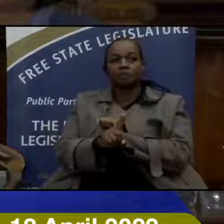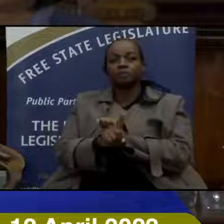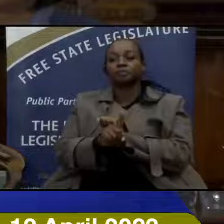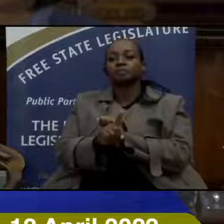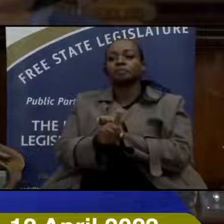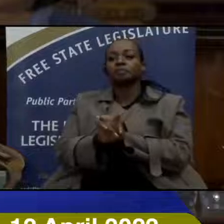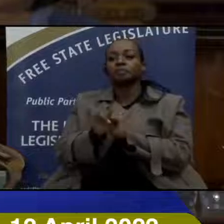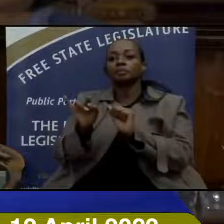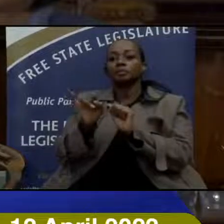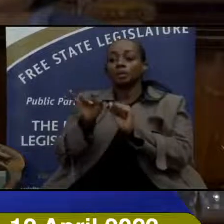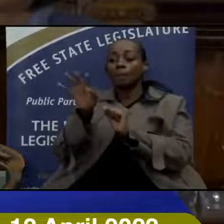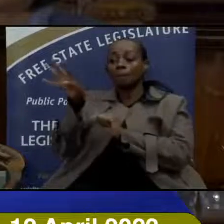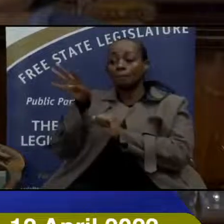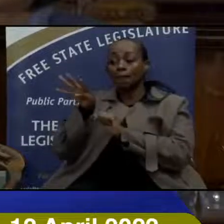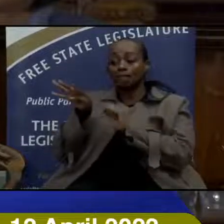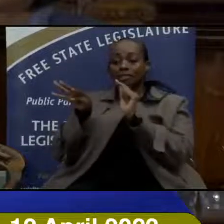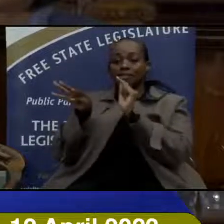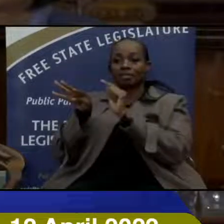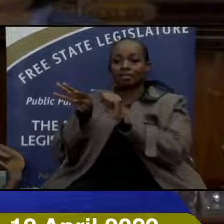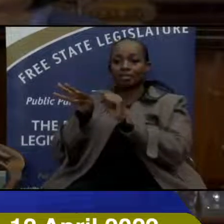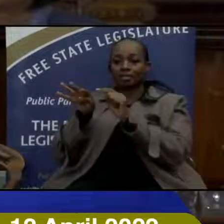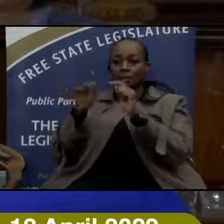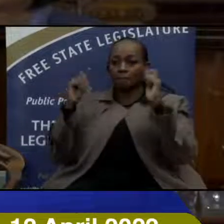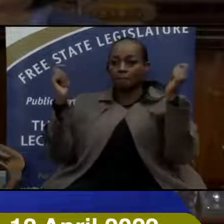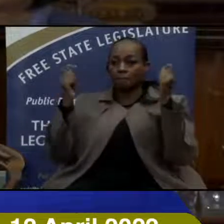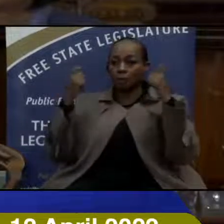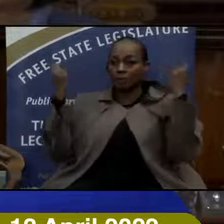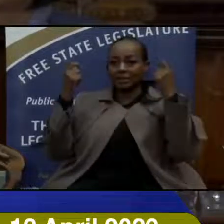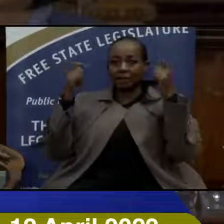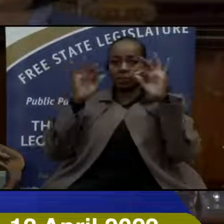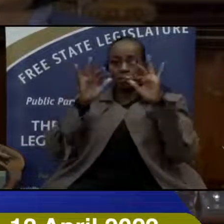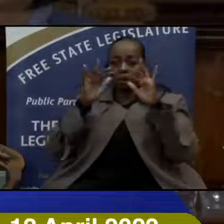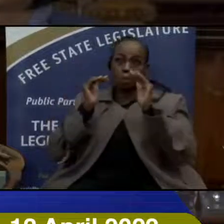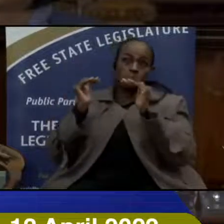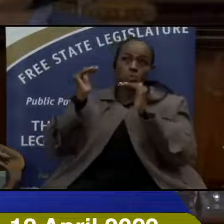This is the month of the Heroes Month,